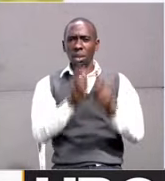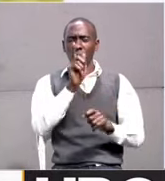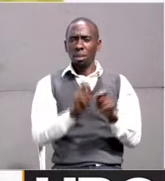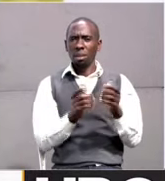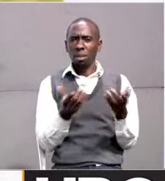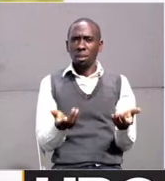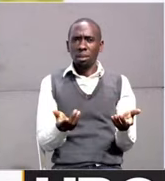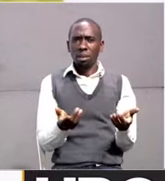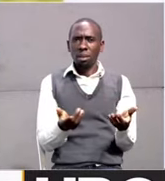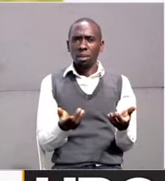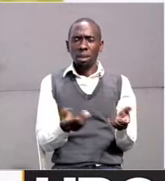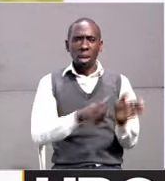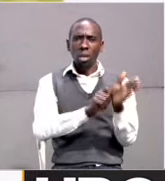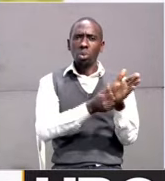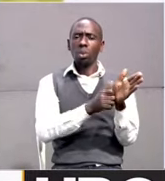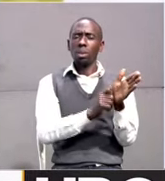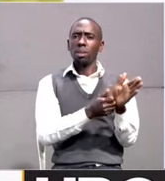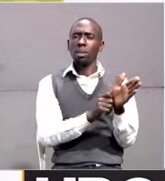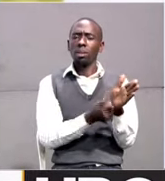Maize,